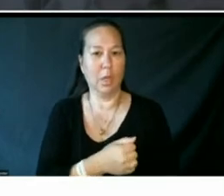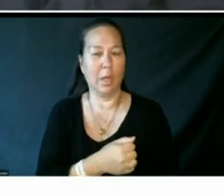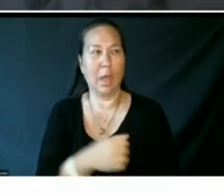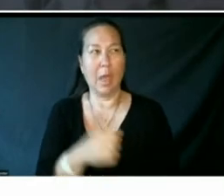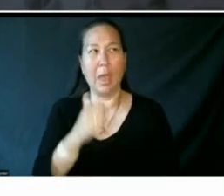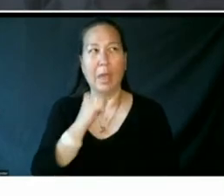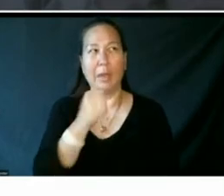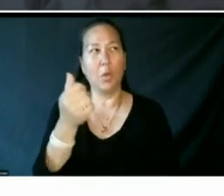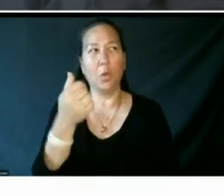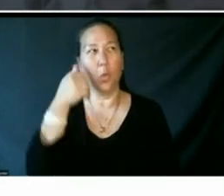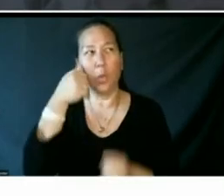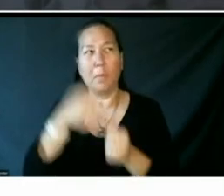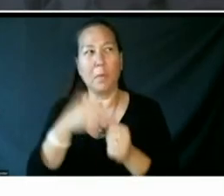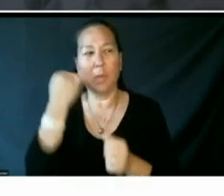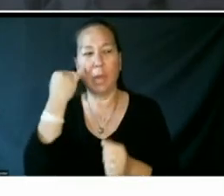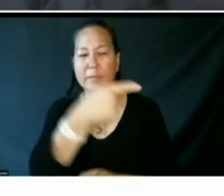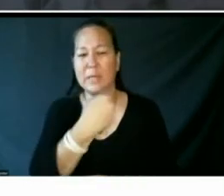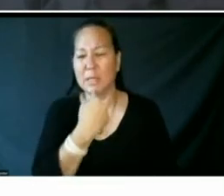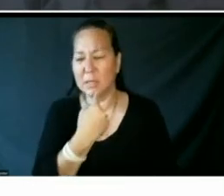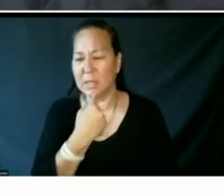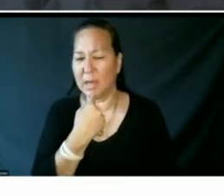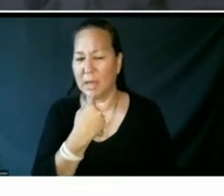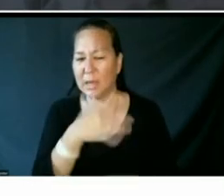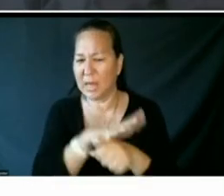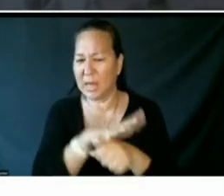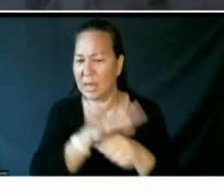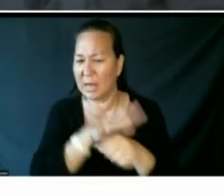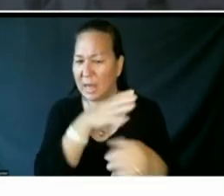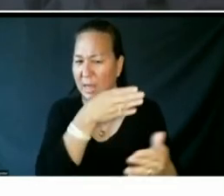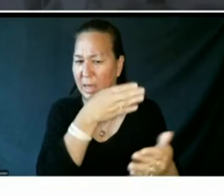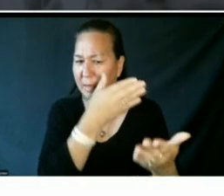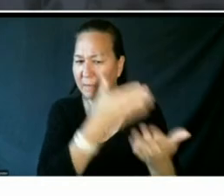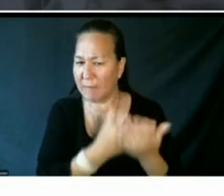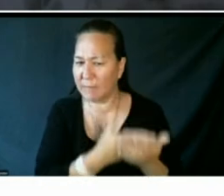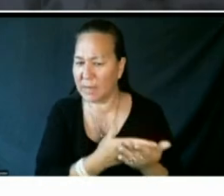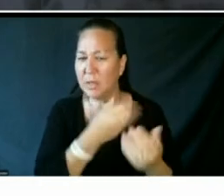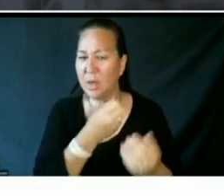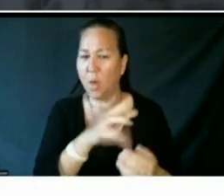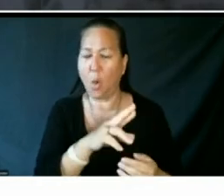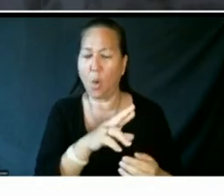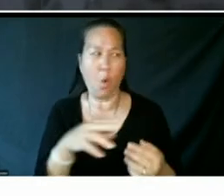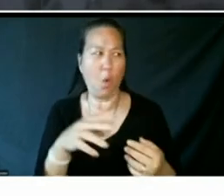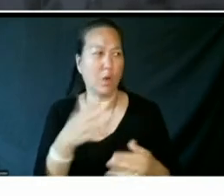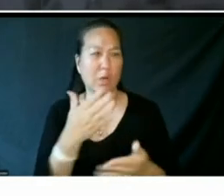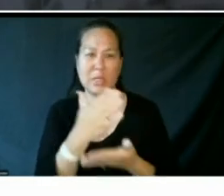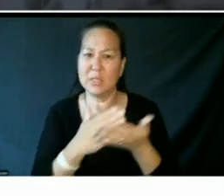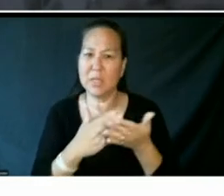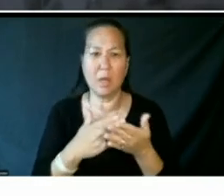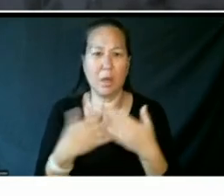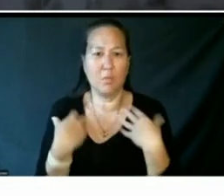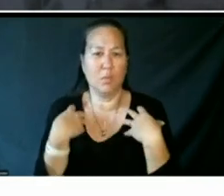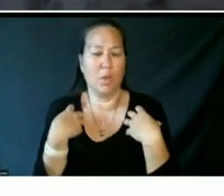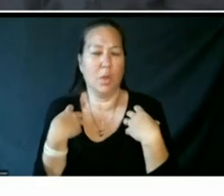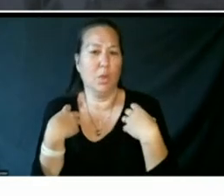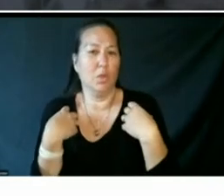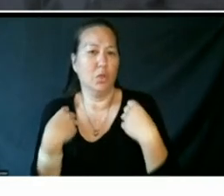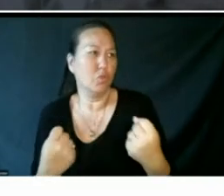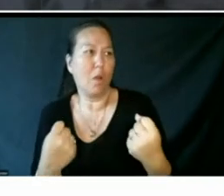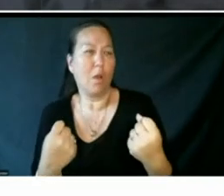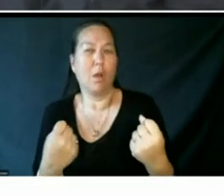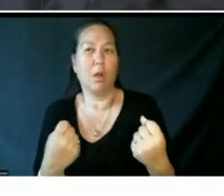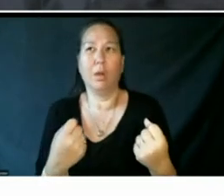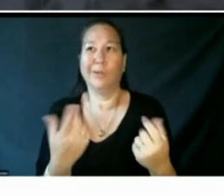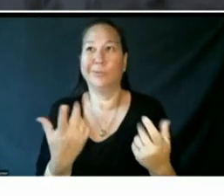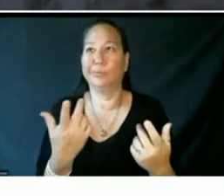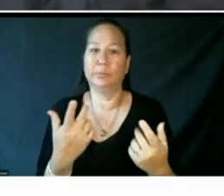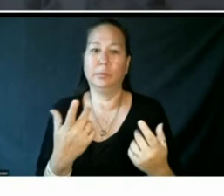but there was some call or some strong reason to do so or justification to do so, that we could do